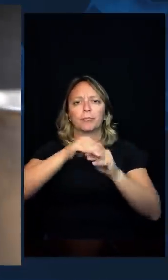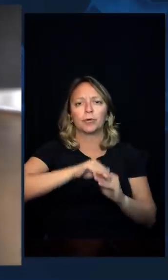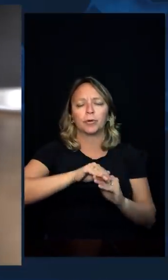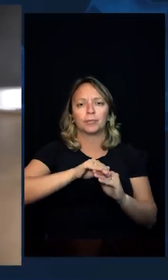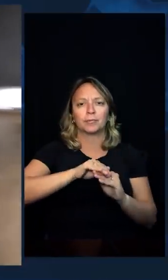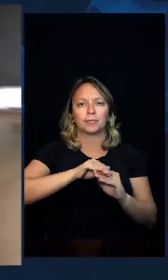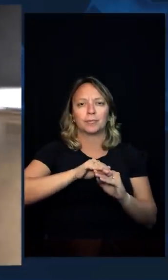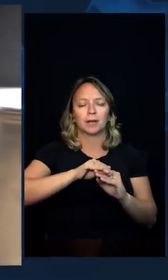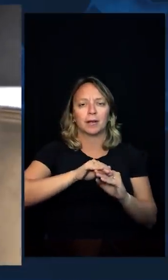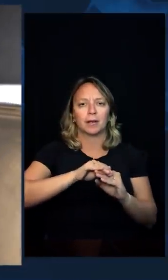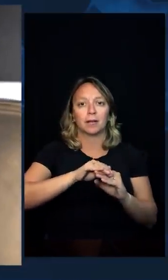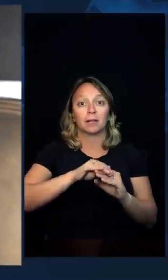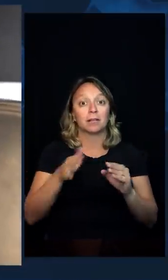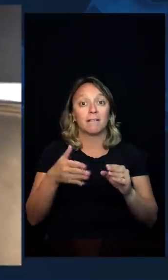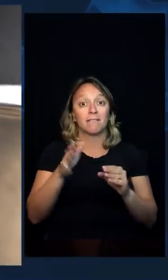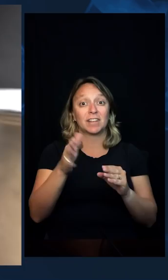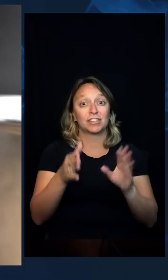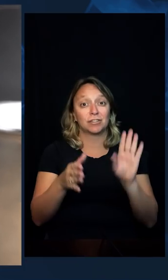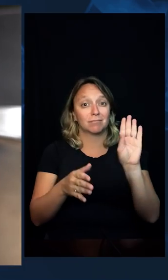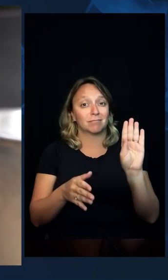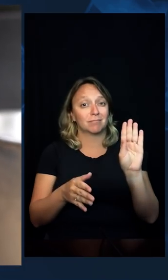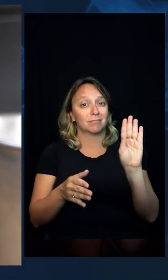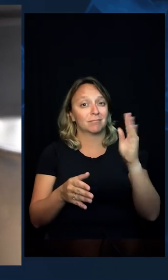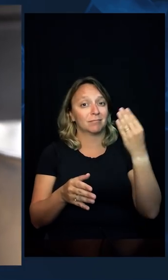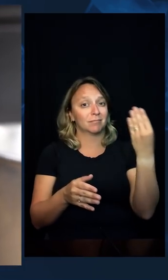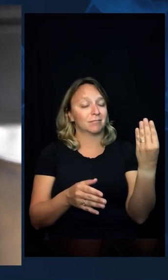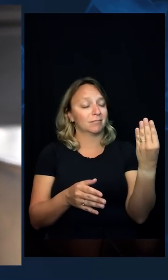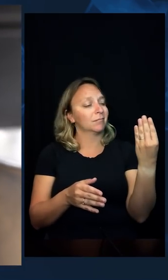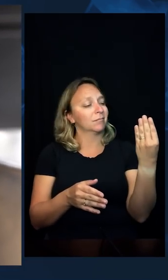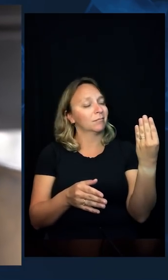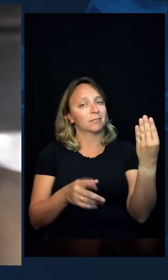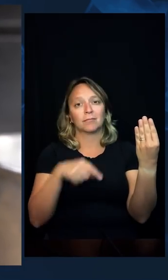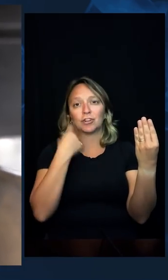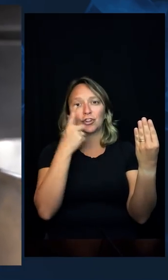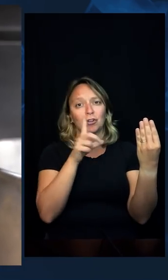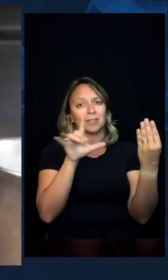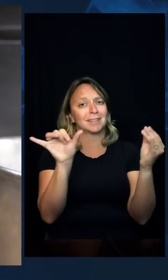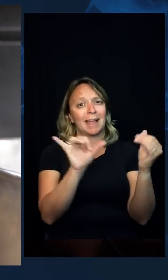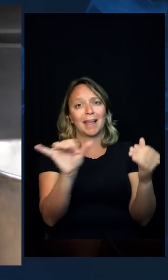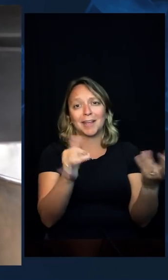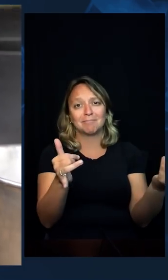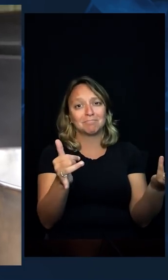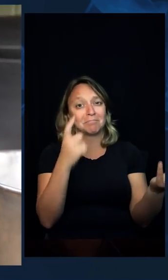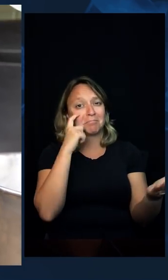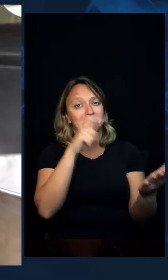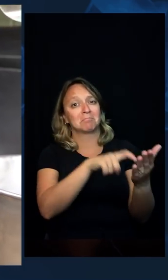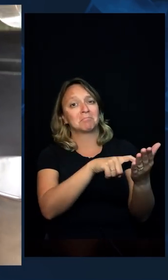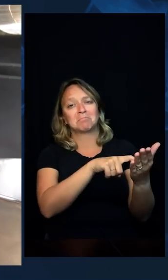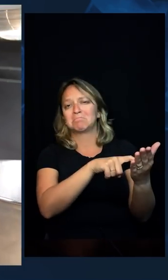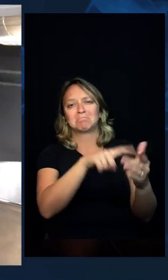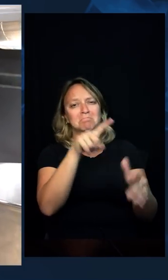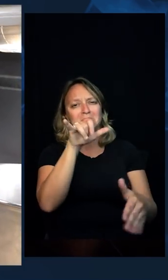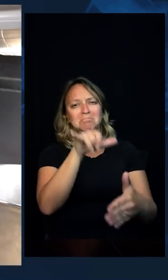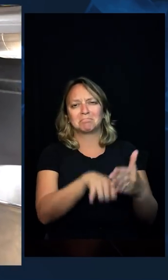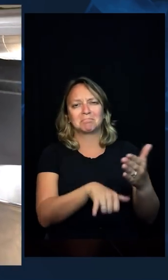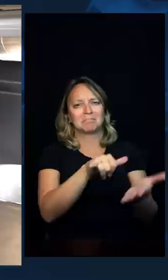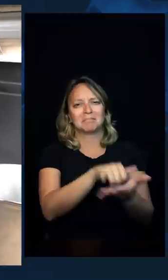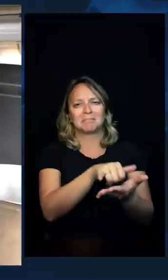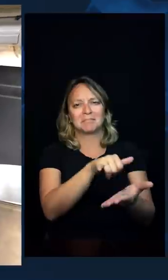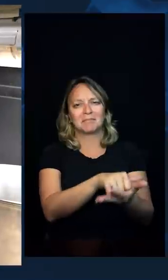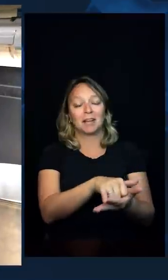Press the little gill slit back down, and if you look, one side looks just like the other, and they'll never be able to tell that a vitamin was in